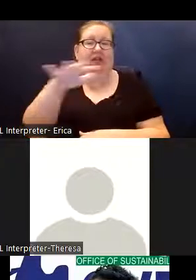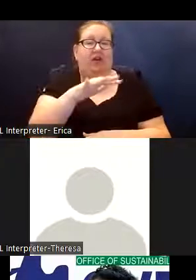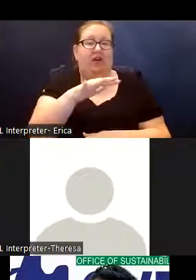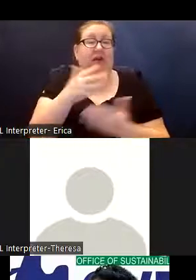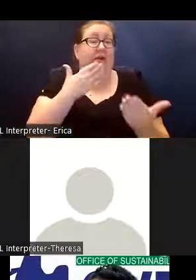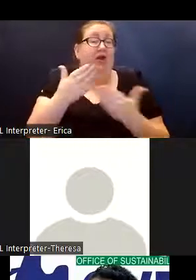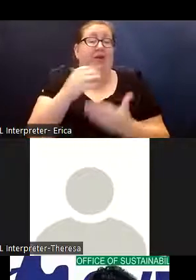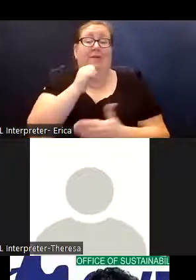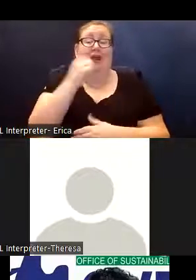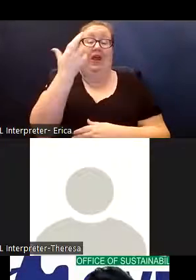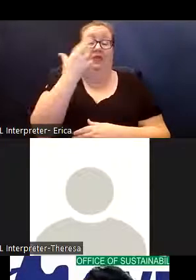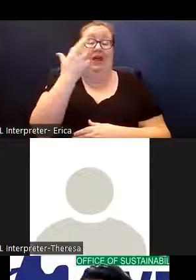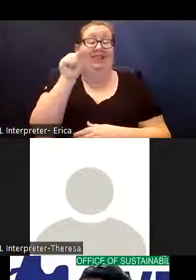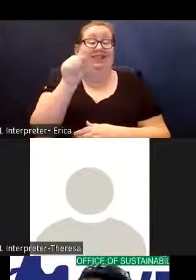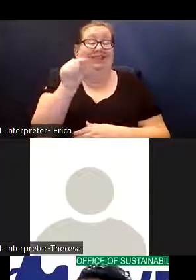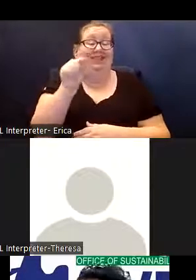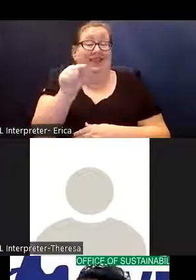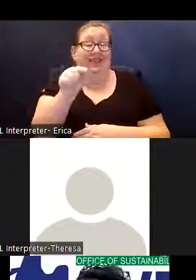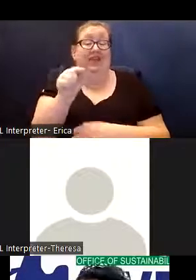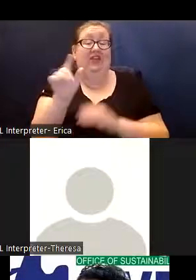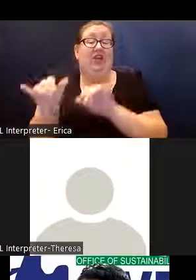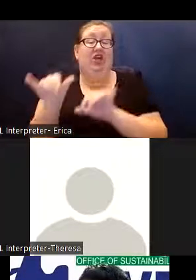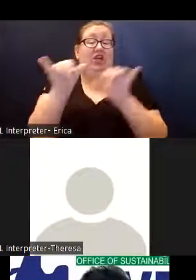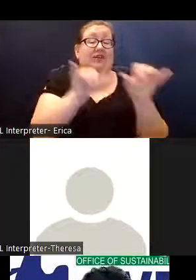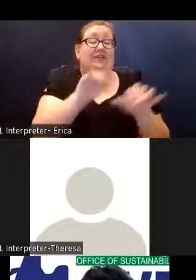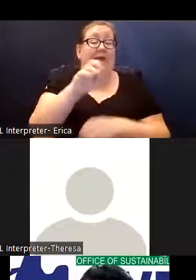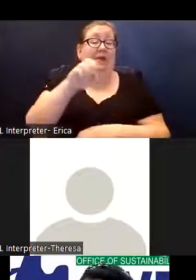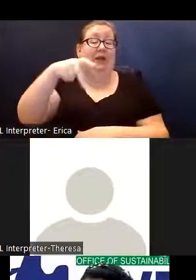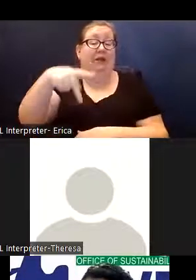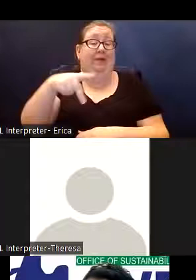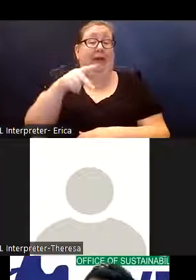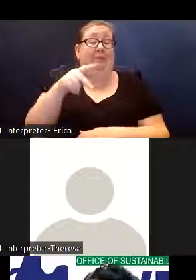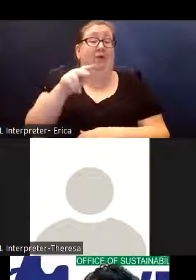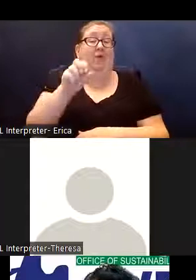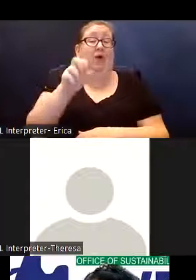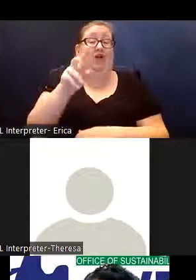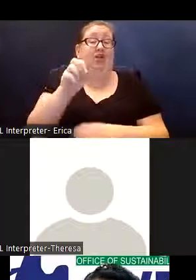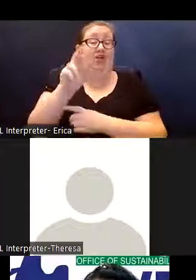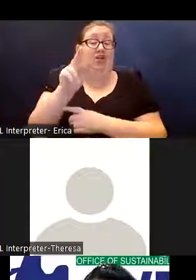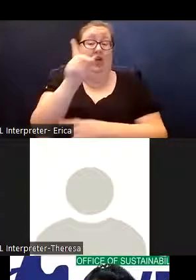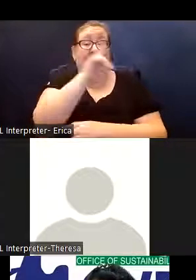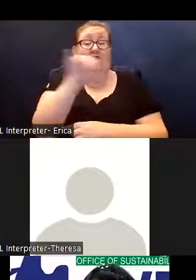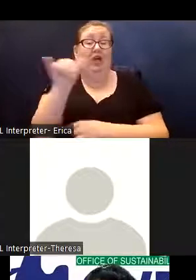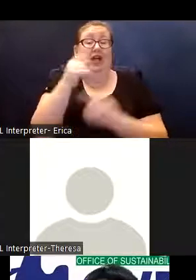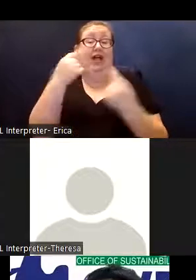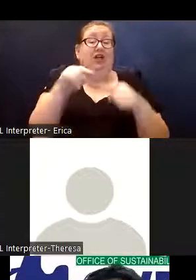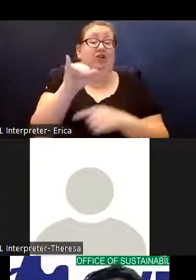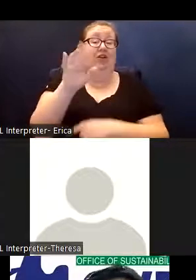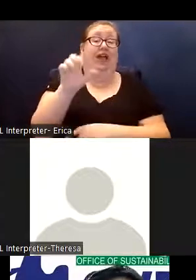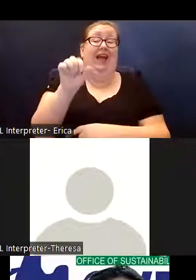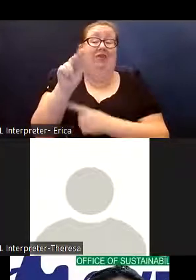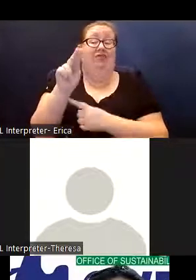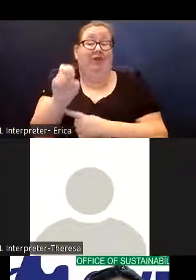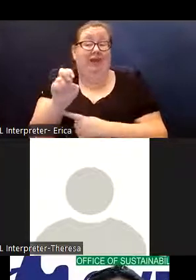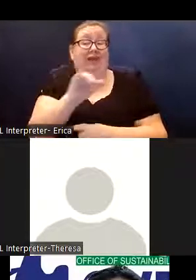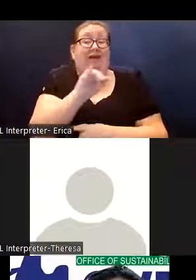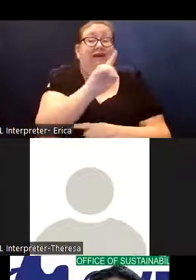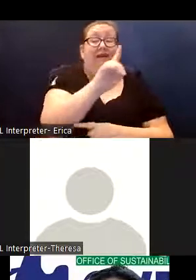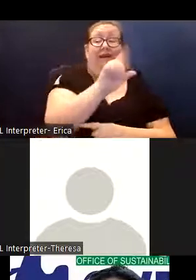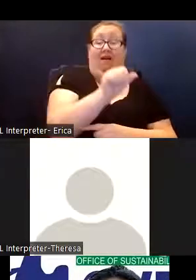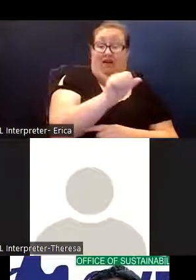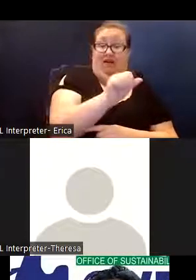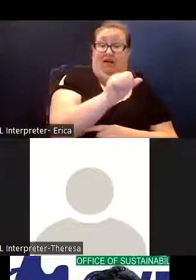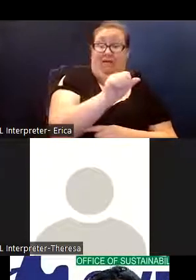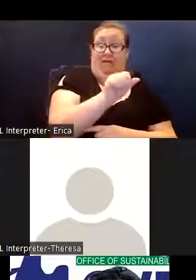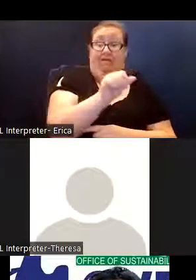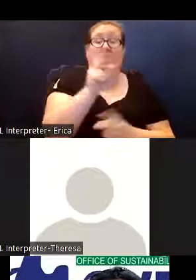know that this is actually a very similar map to what Newark looked like during Irene and during Ida. We can see